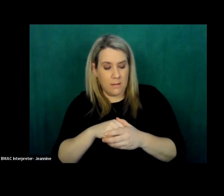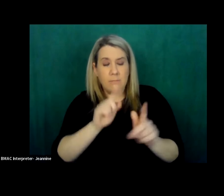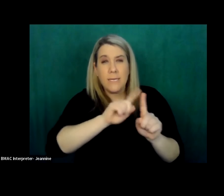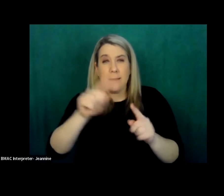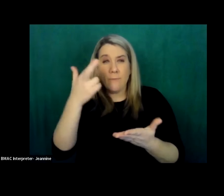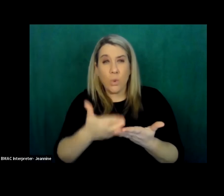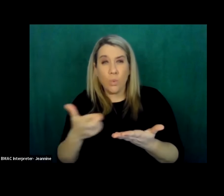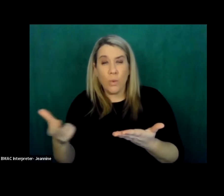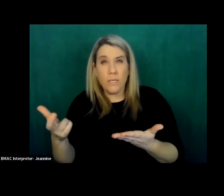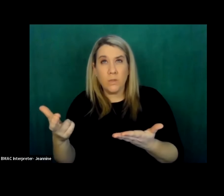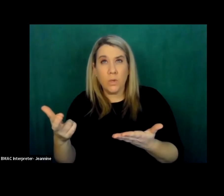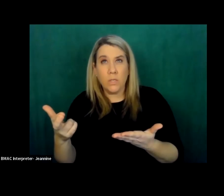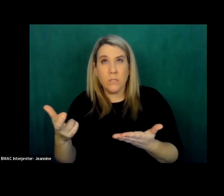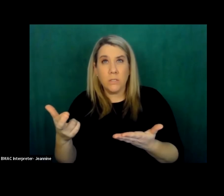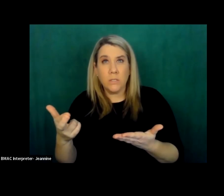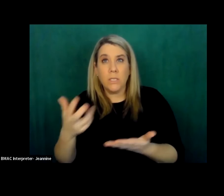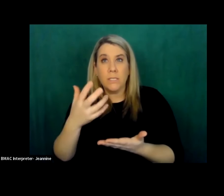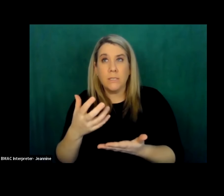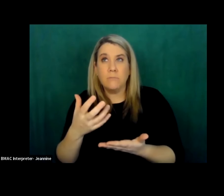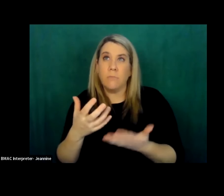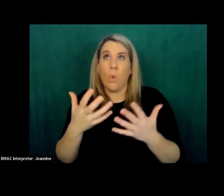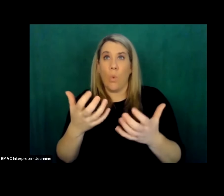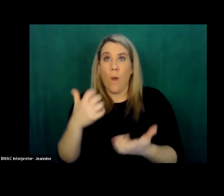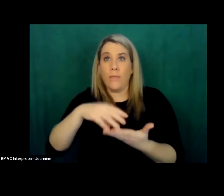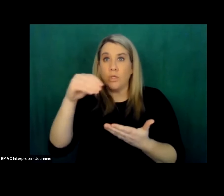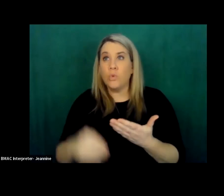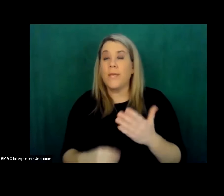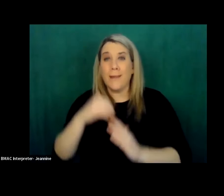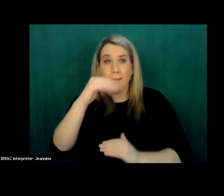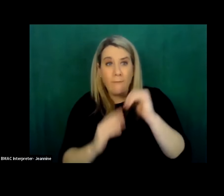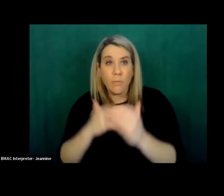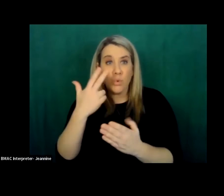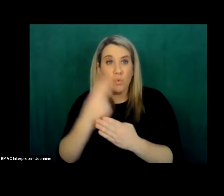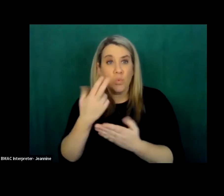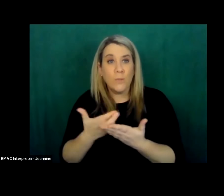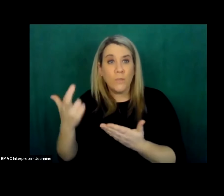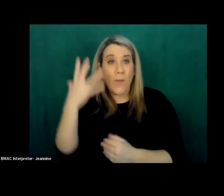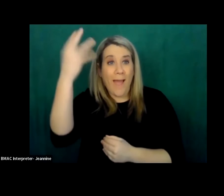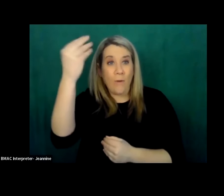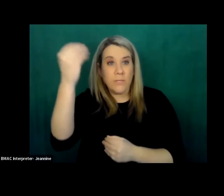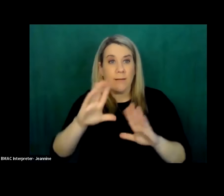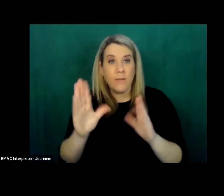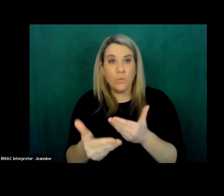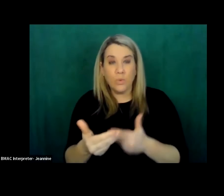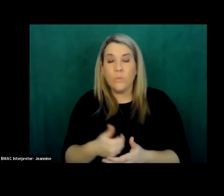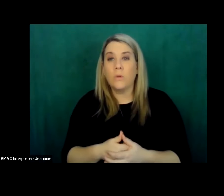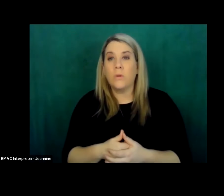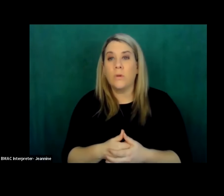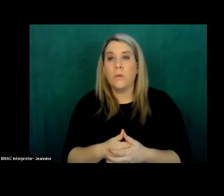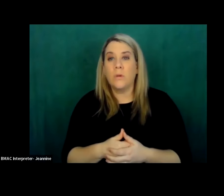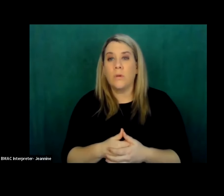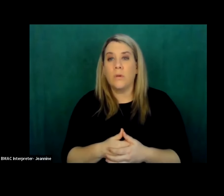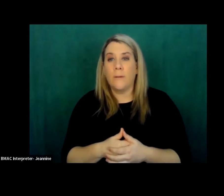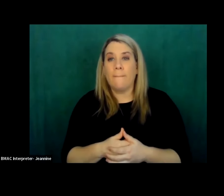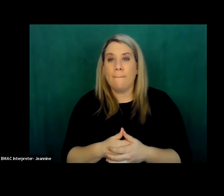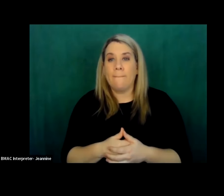just getting to use the students comfortable with using these academic support resources outside the class. So, it kind of reduces